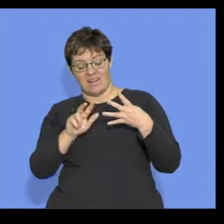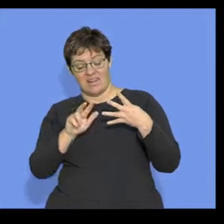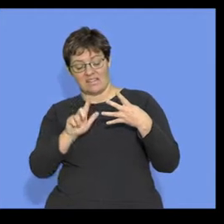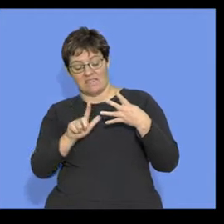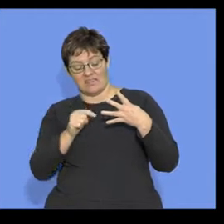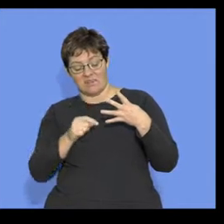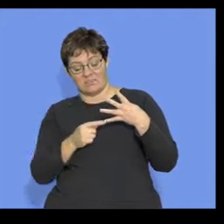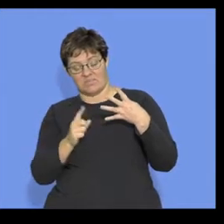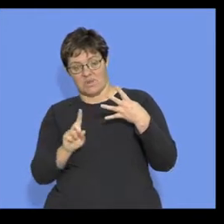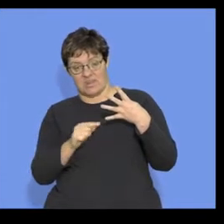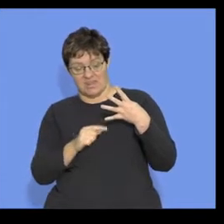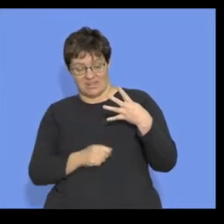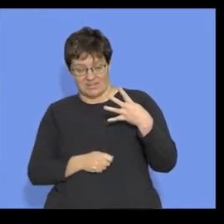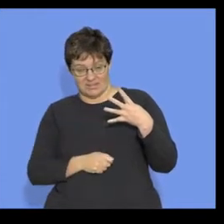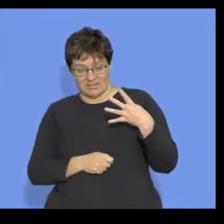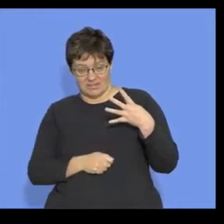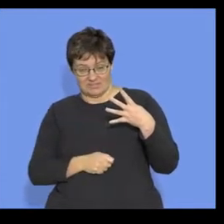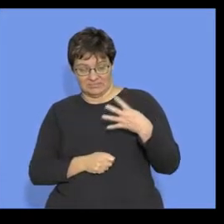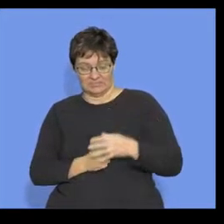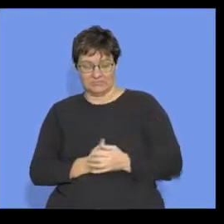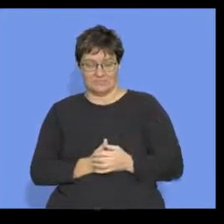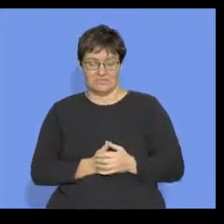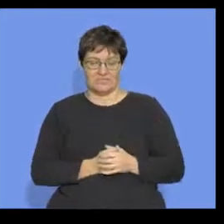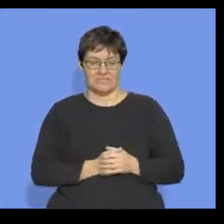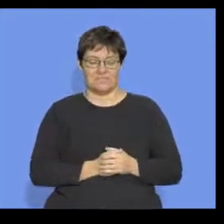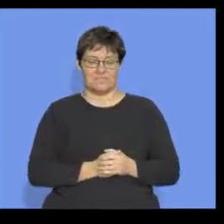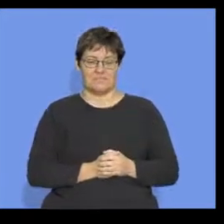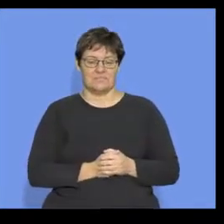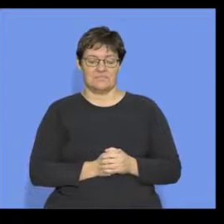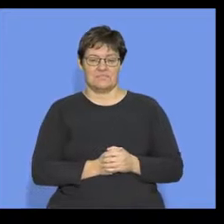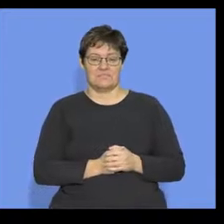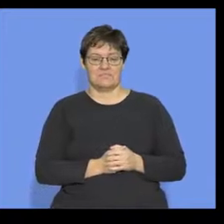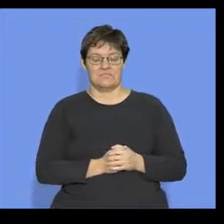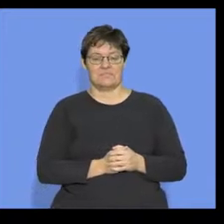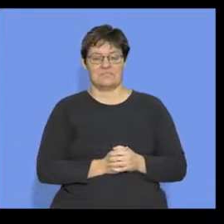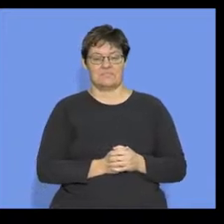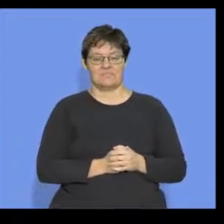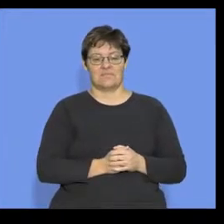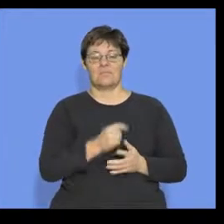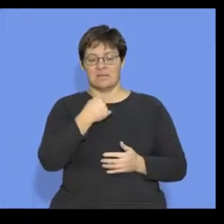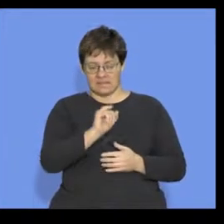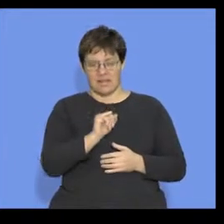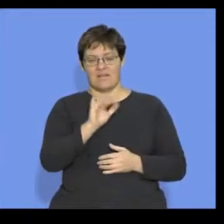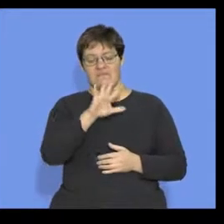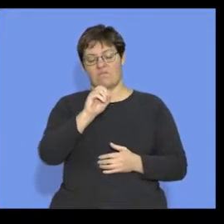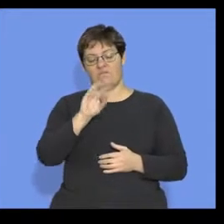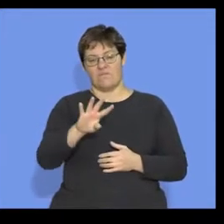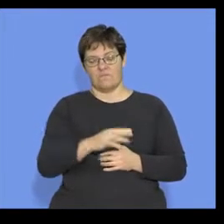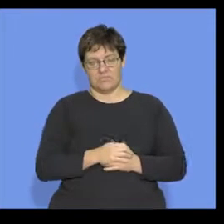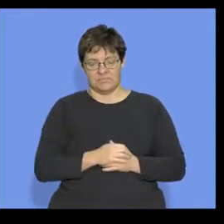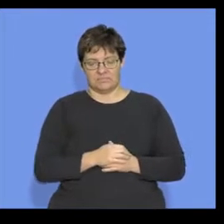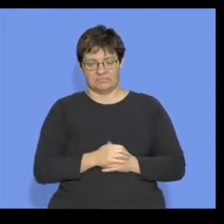of arranging other 3 places will be 9 times 8 times 7, which is still